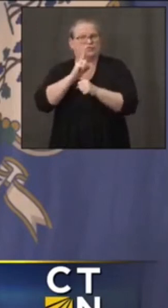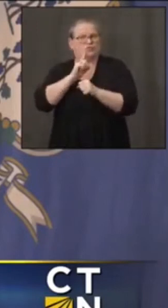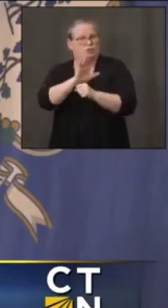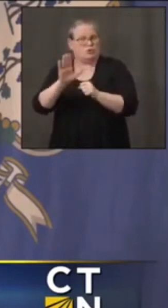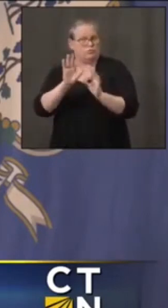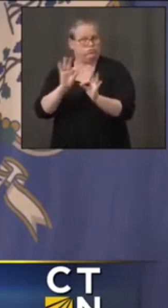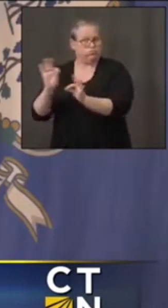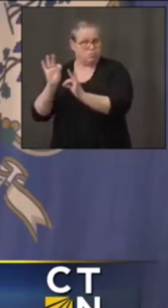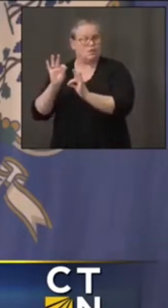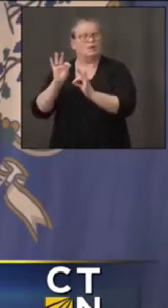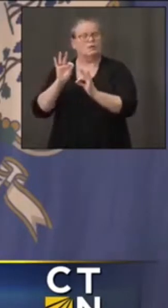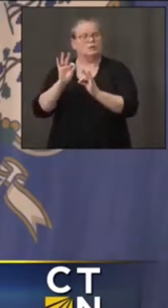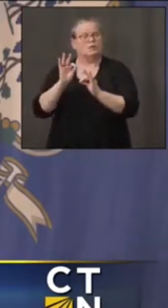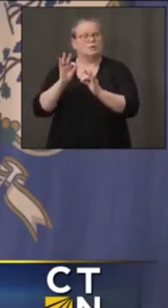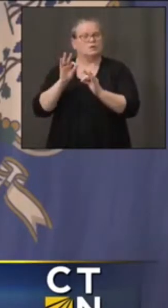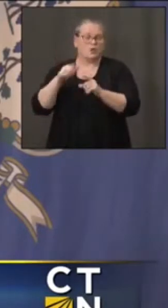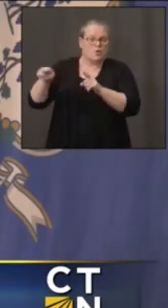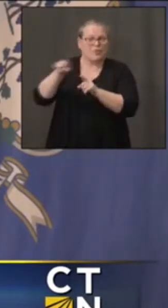immediate response.